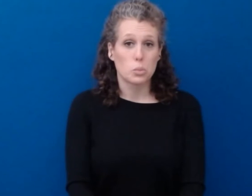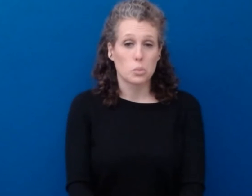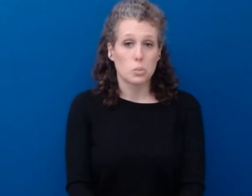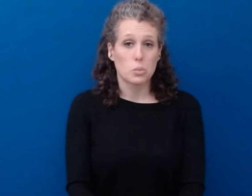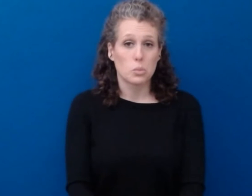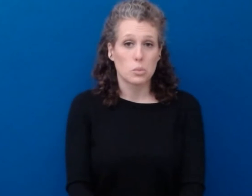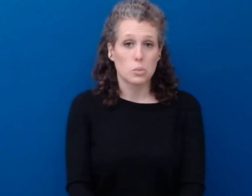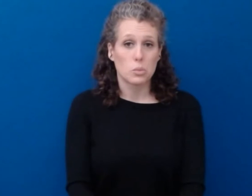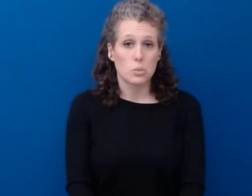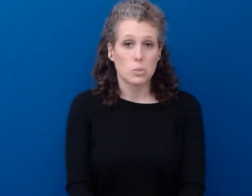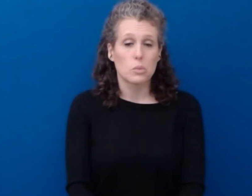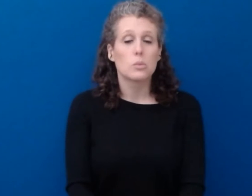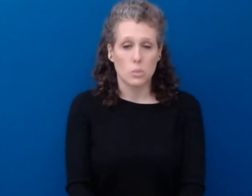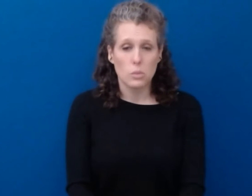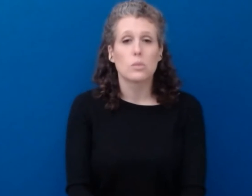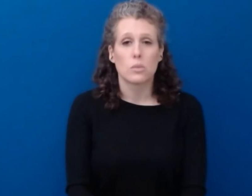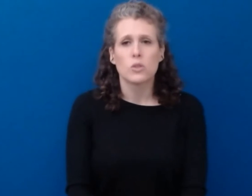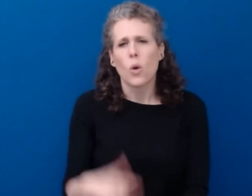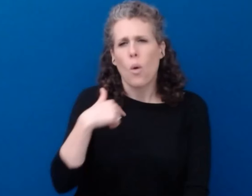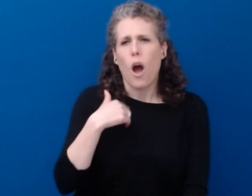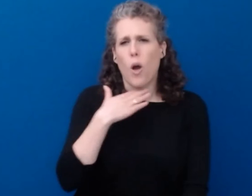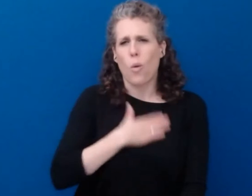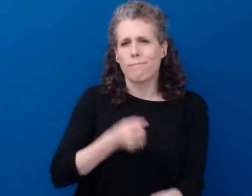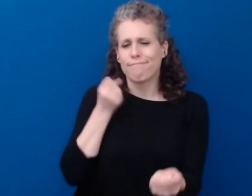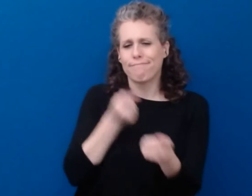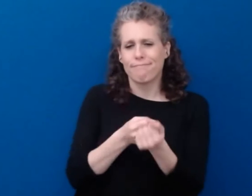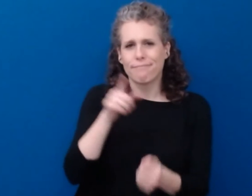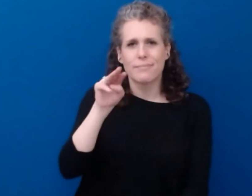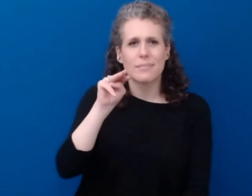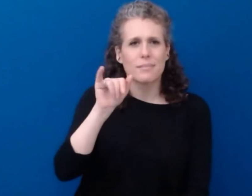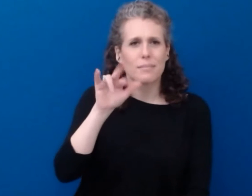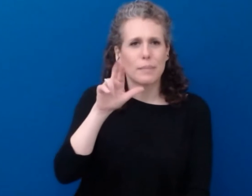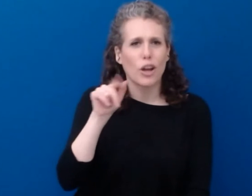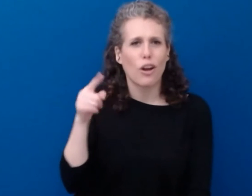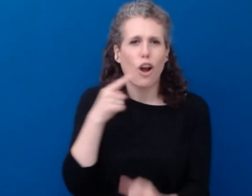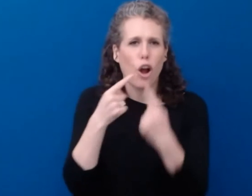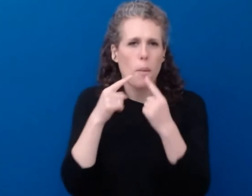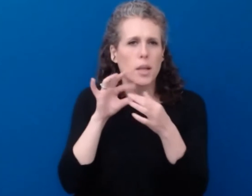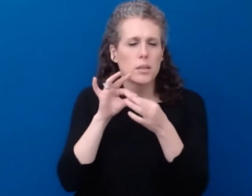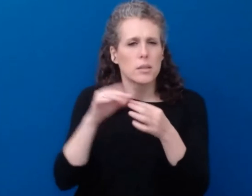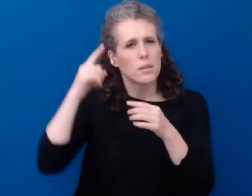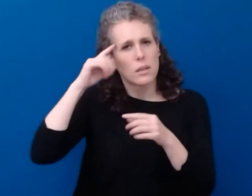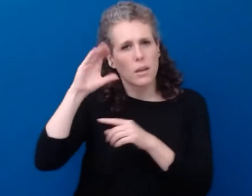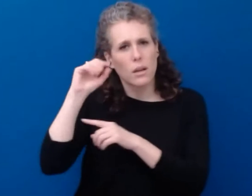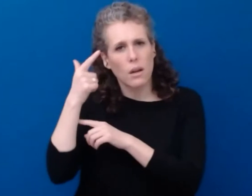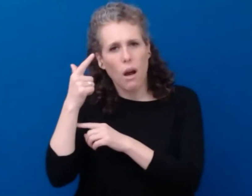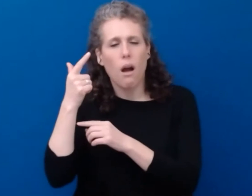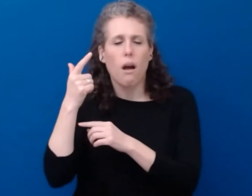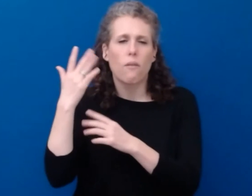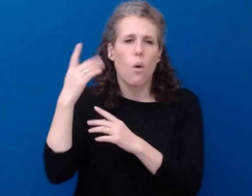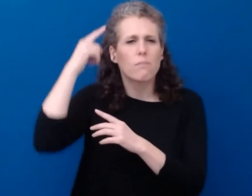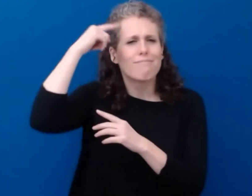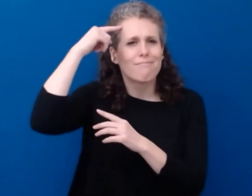I just wanted to second what Mira said about people with cognitive disabilities or intellectual disabilities.